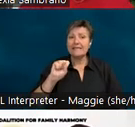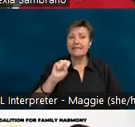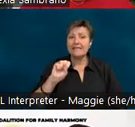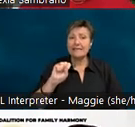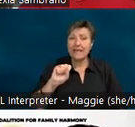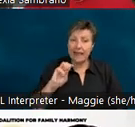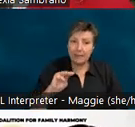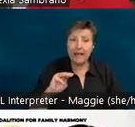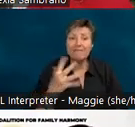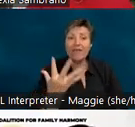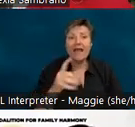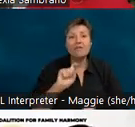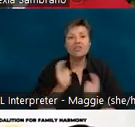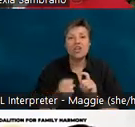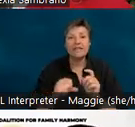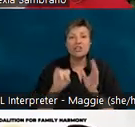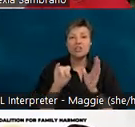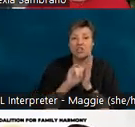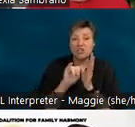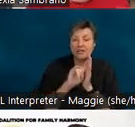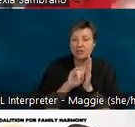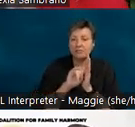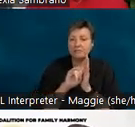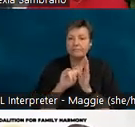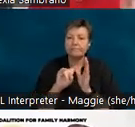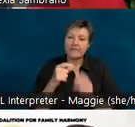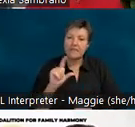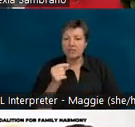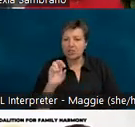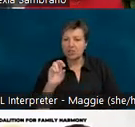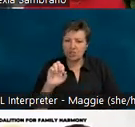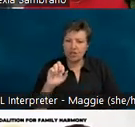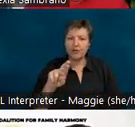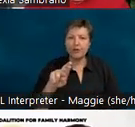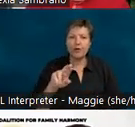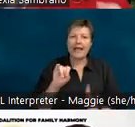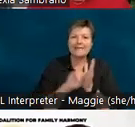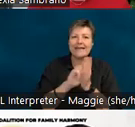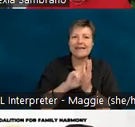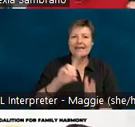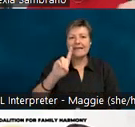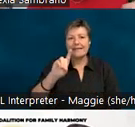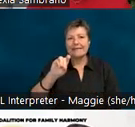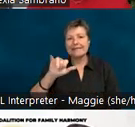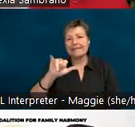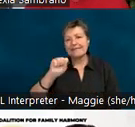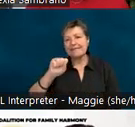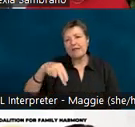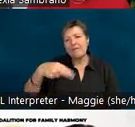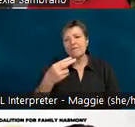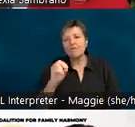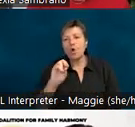where the definition and a lot of the criteria for gender dysphoria changed from what it used to be. So it was defined